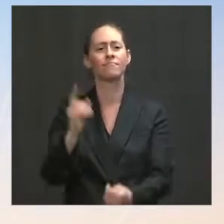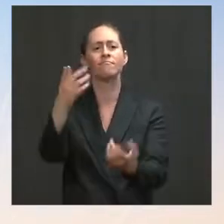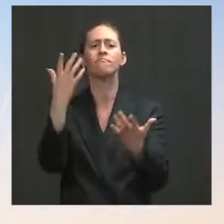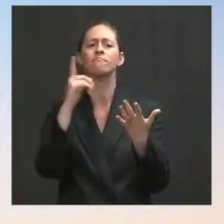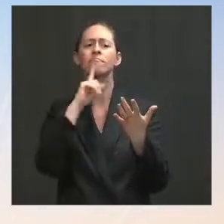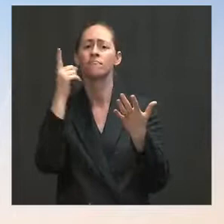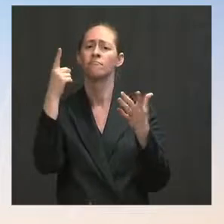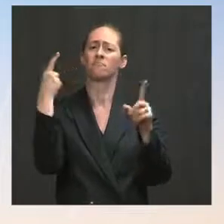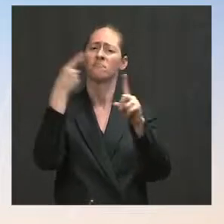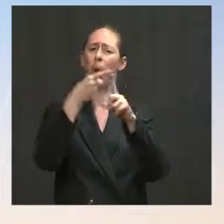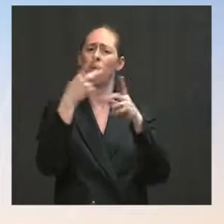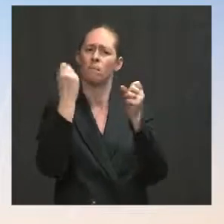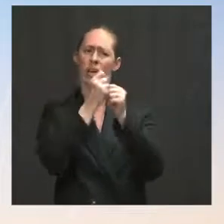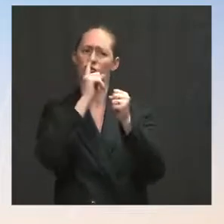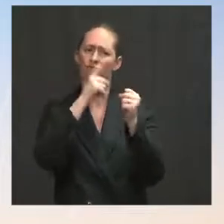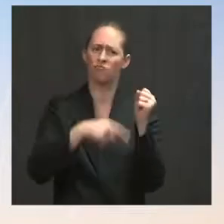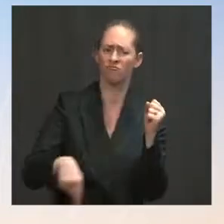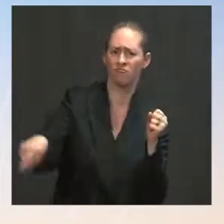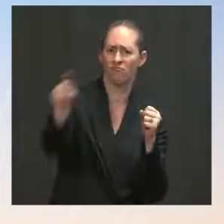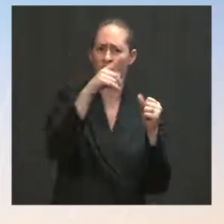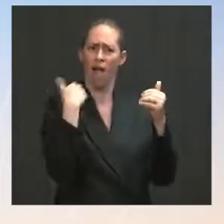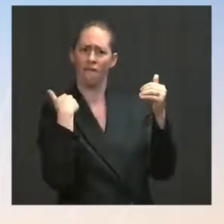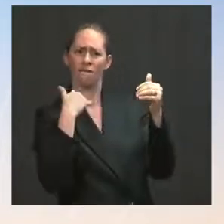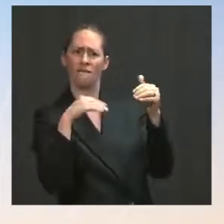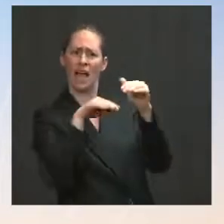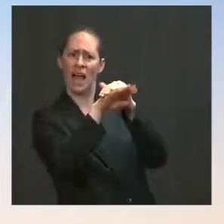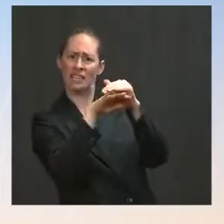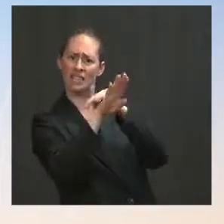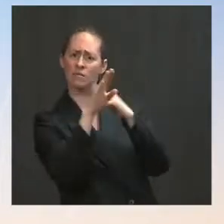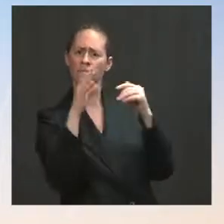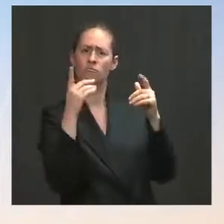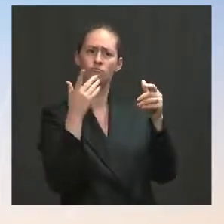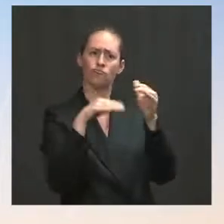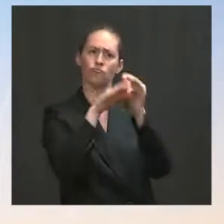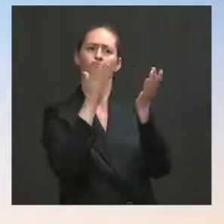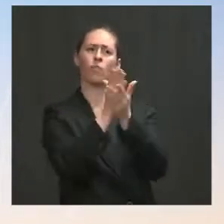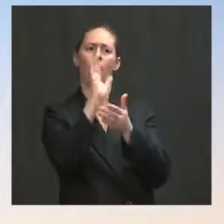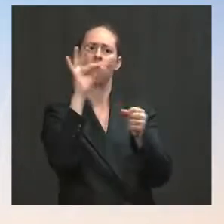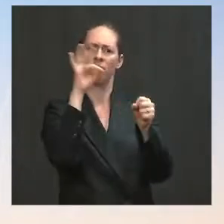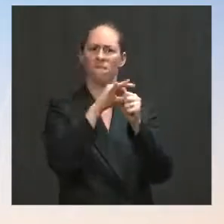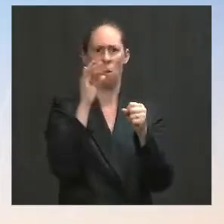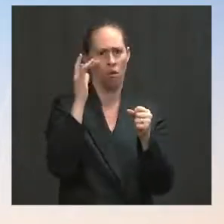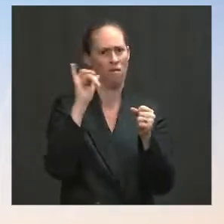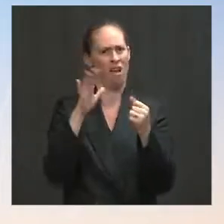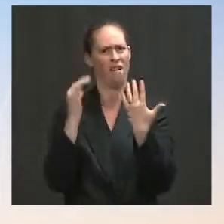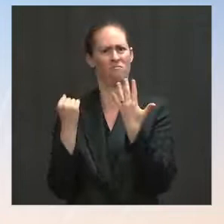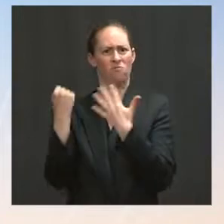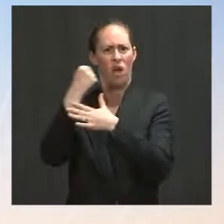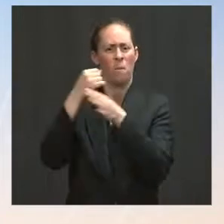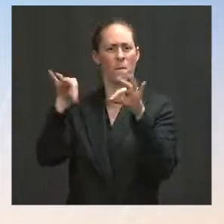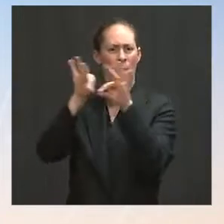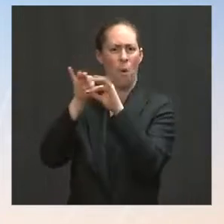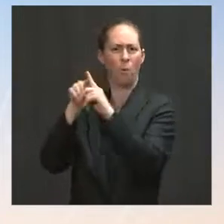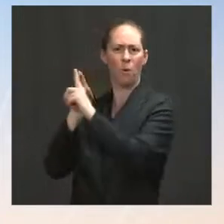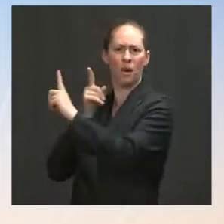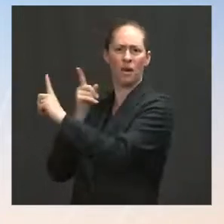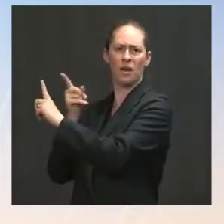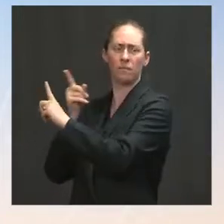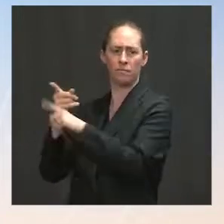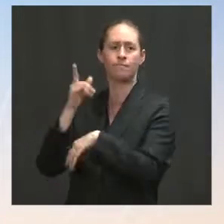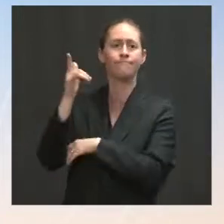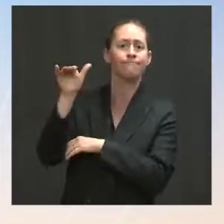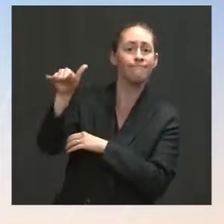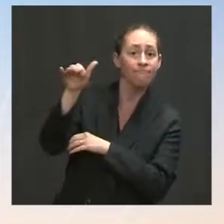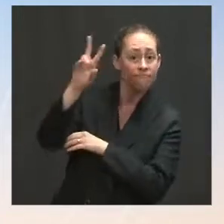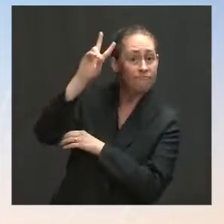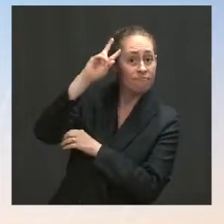access of people across the country to vote is going to be a fight of his presidency. He's asked his vice president to play a leading role in that effort. He'll talk about